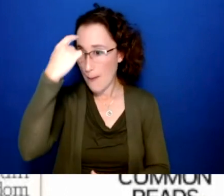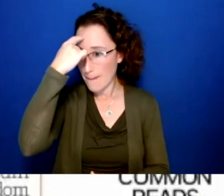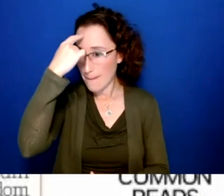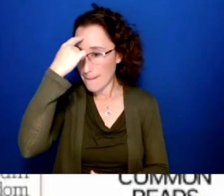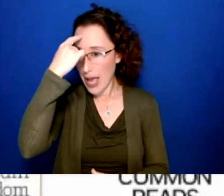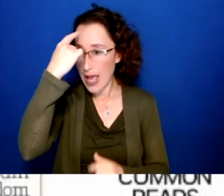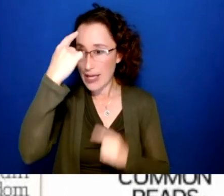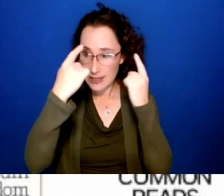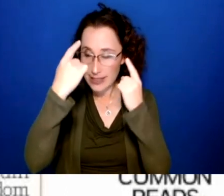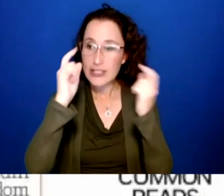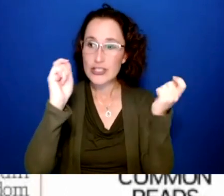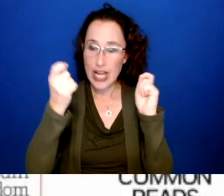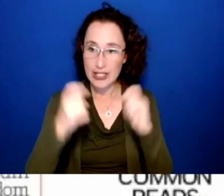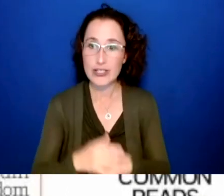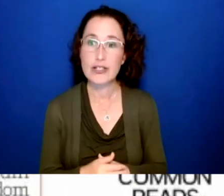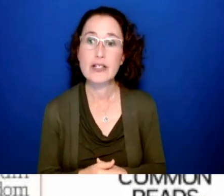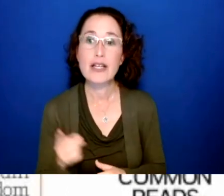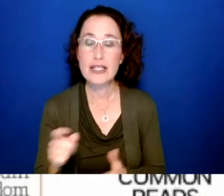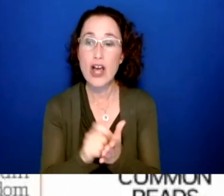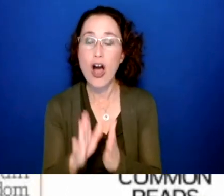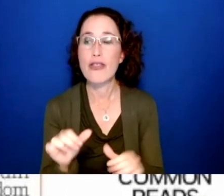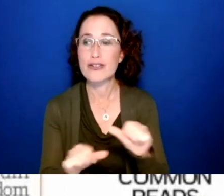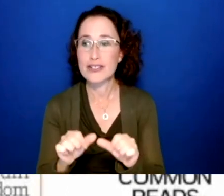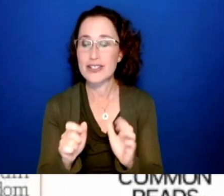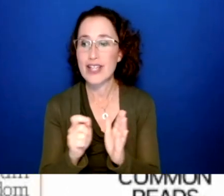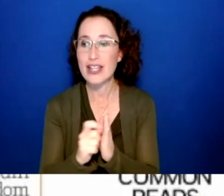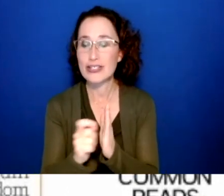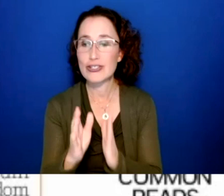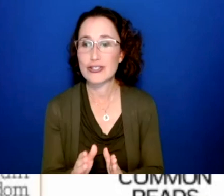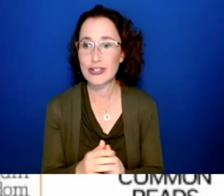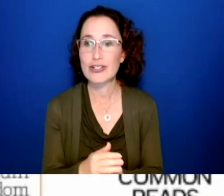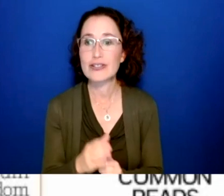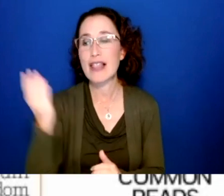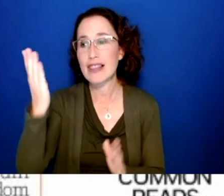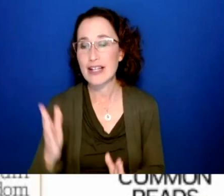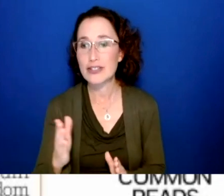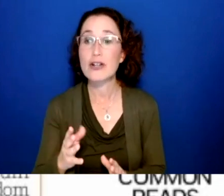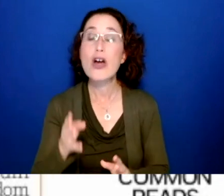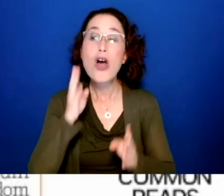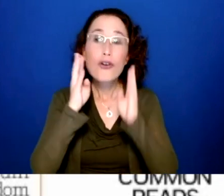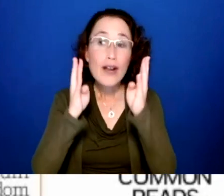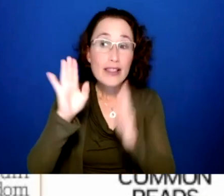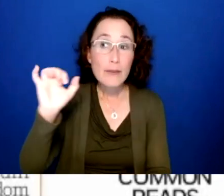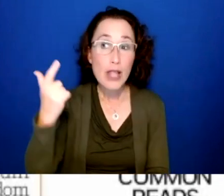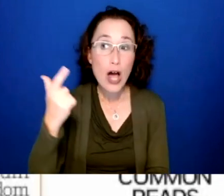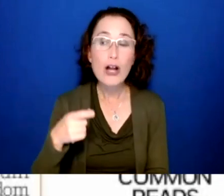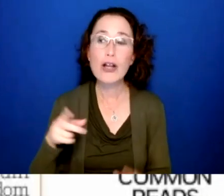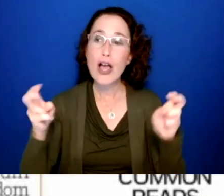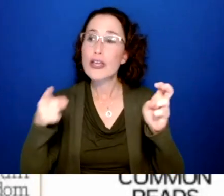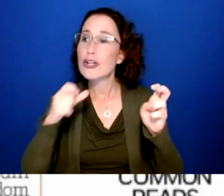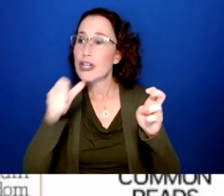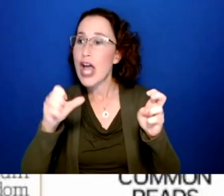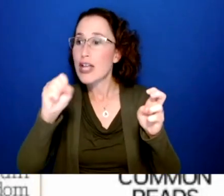David McRaney is an author, science journalist, lecturer, and the creator of the blog You're Not So Smart, which became an